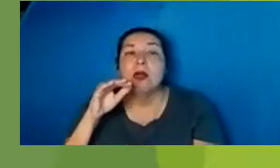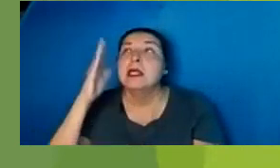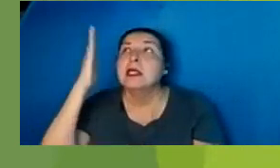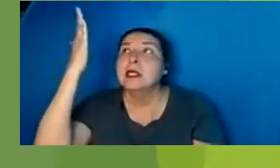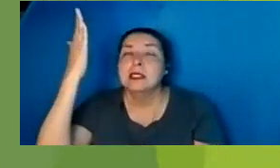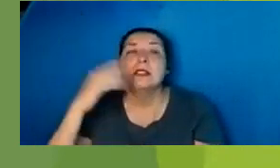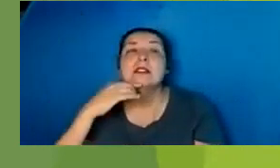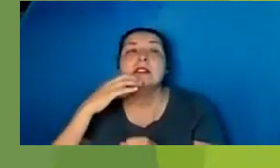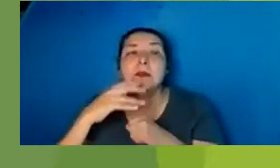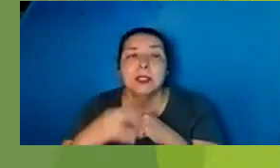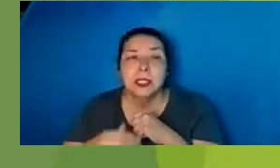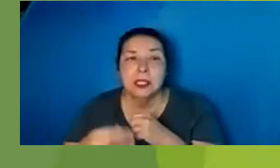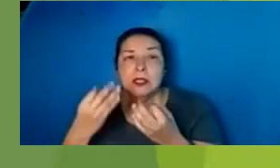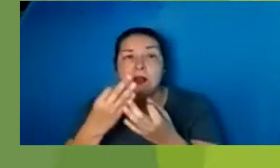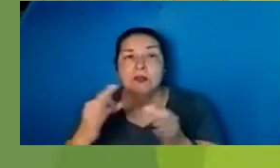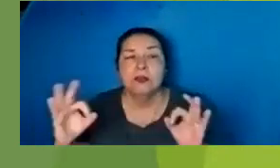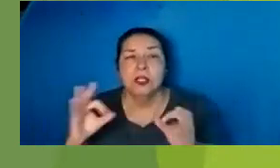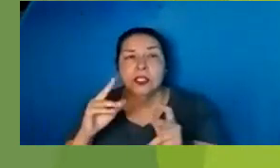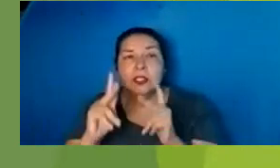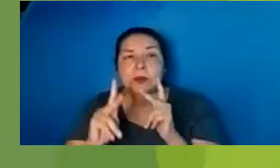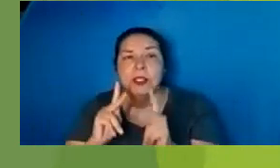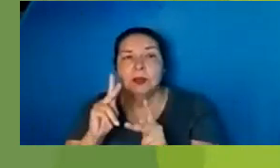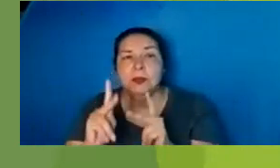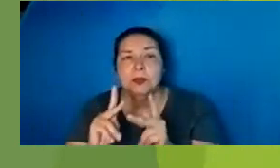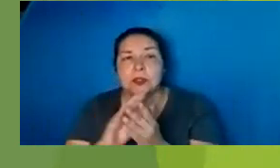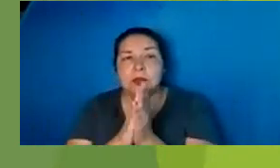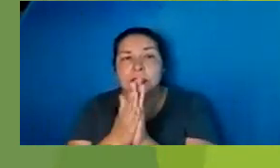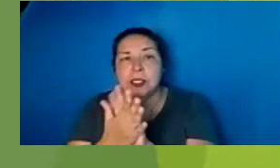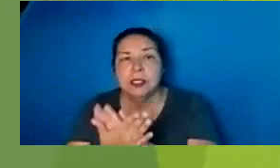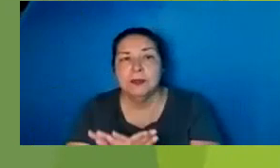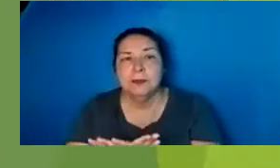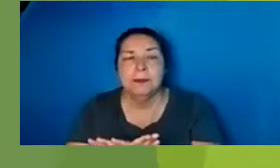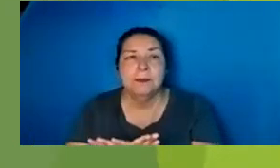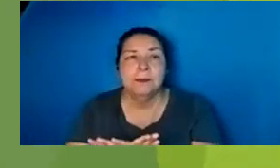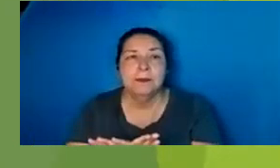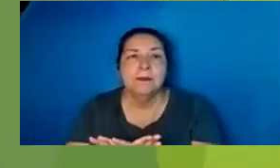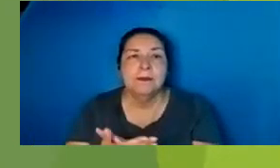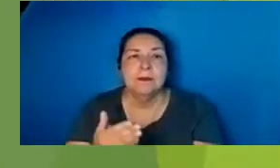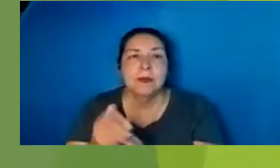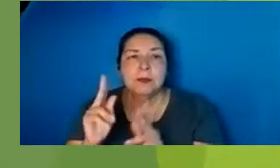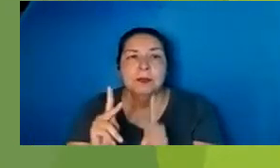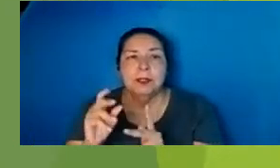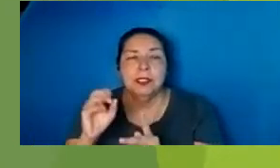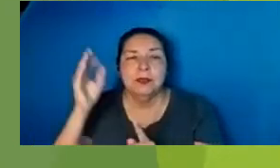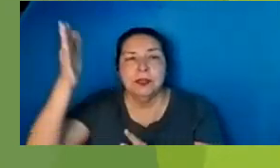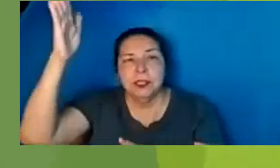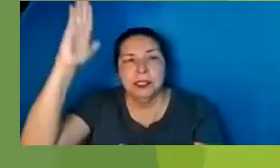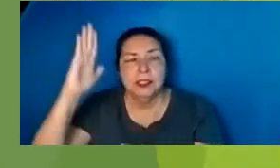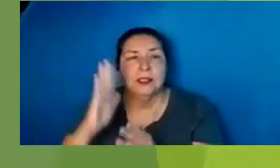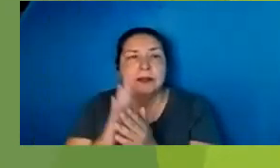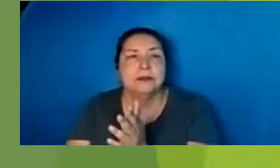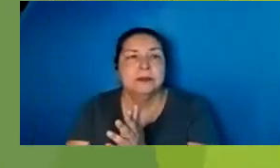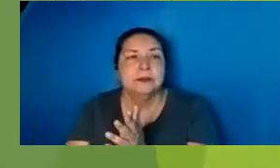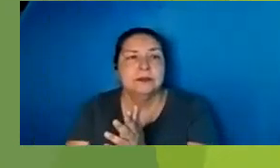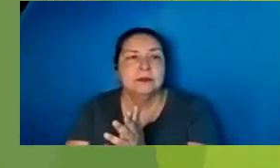four, three, four, four, five,